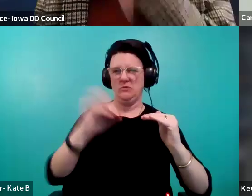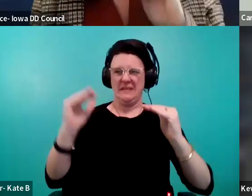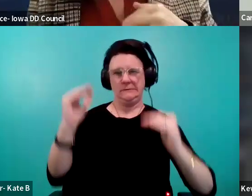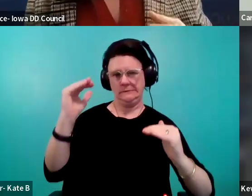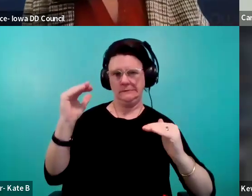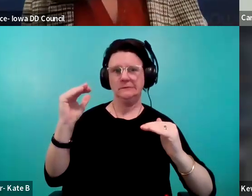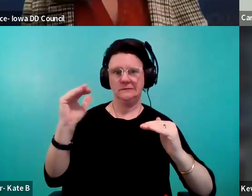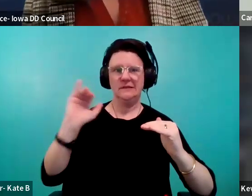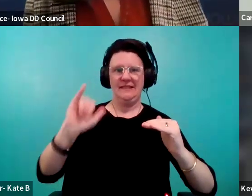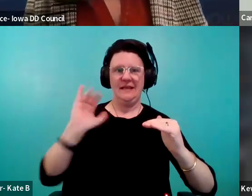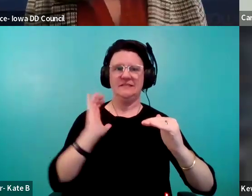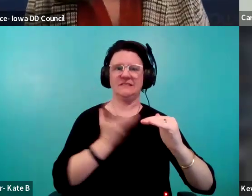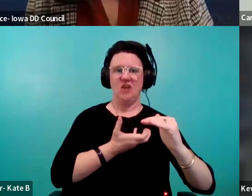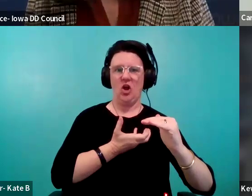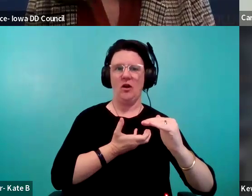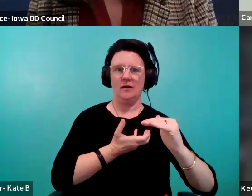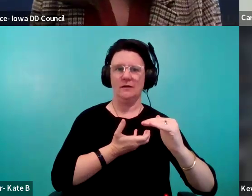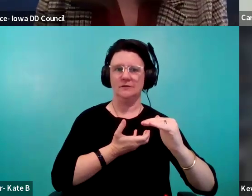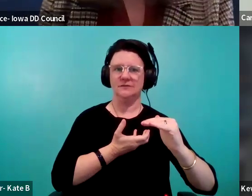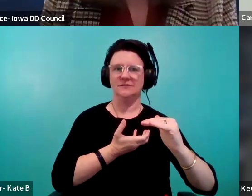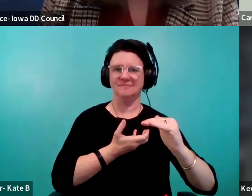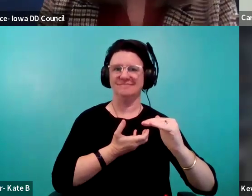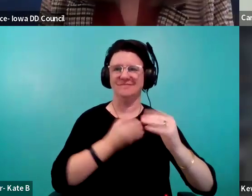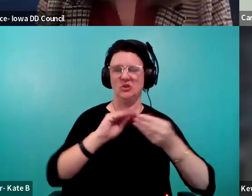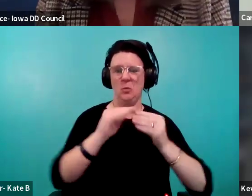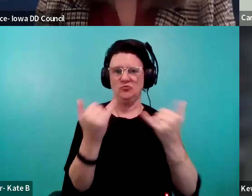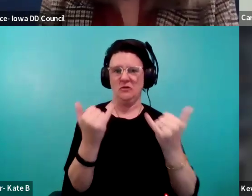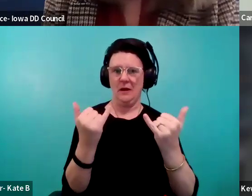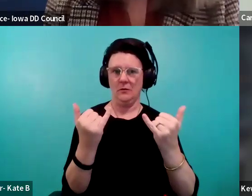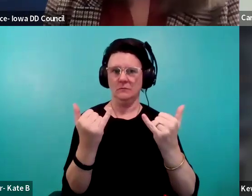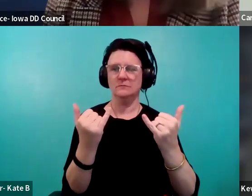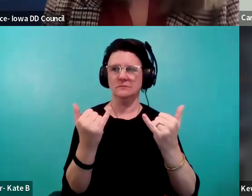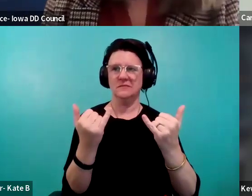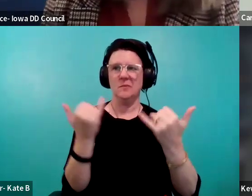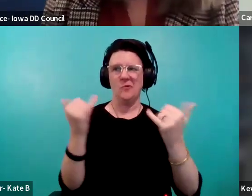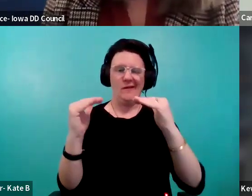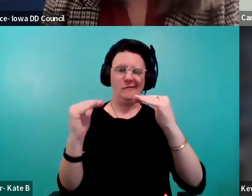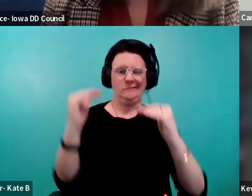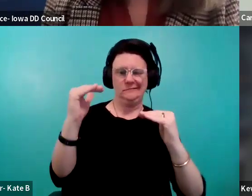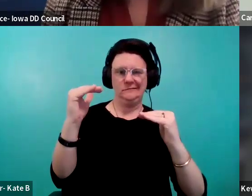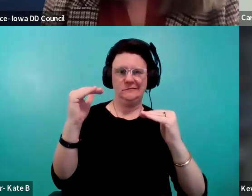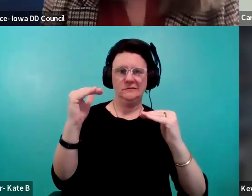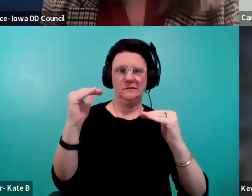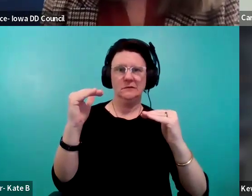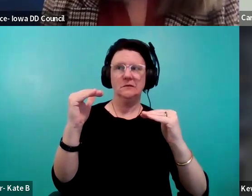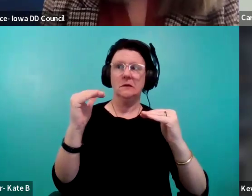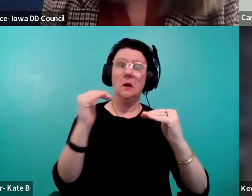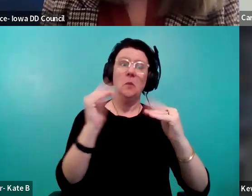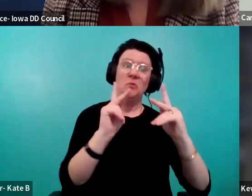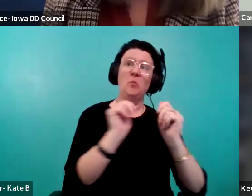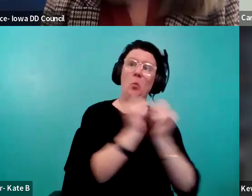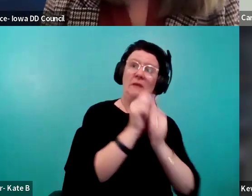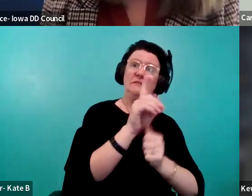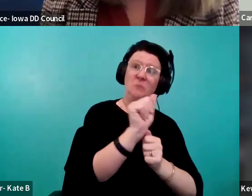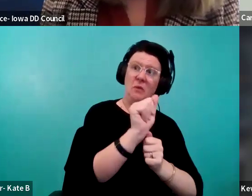So that's what we have right now. There's other statistics too, but right now it's about a 10% gap between those that vote with disabilities and